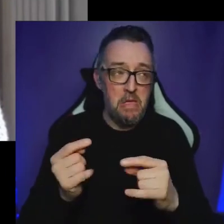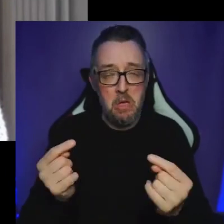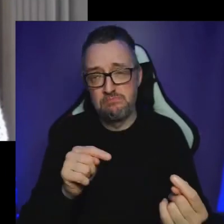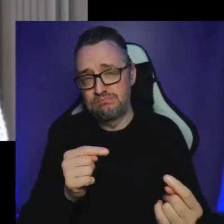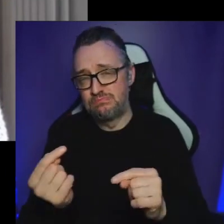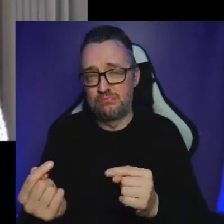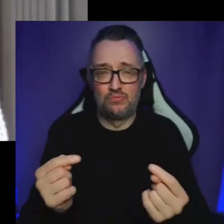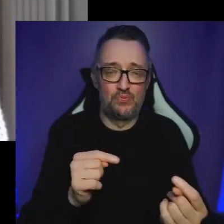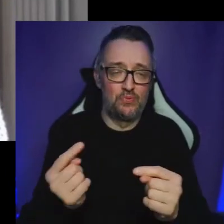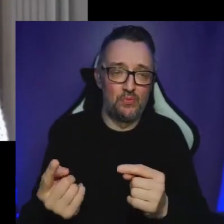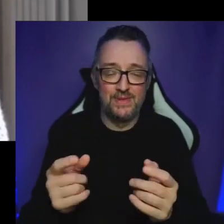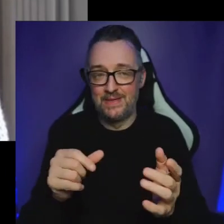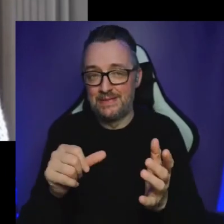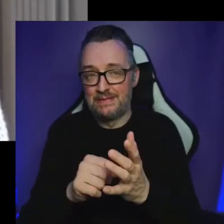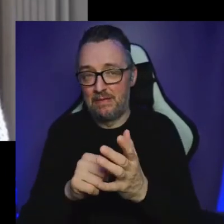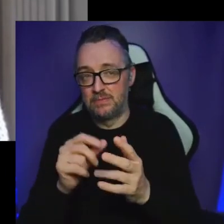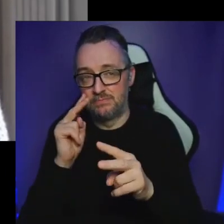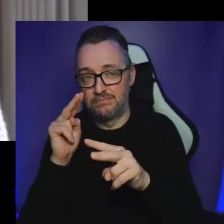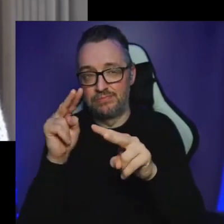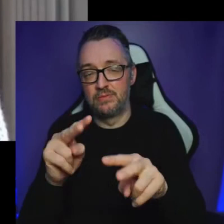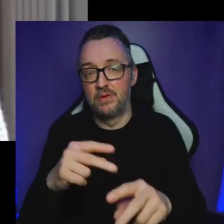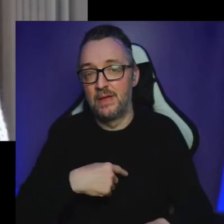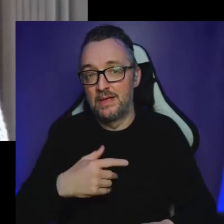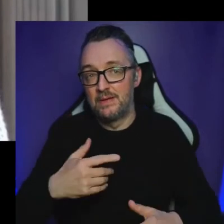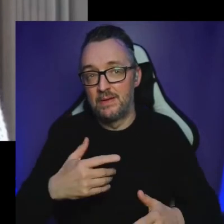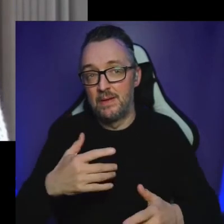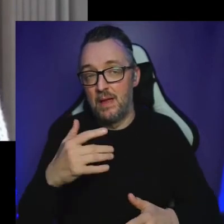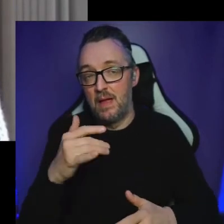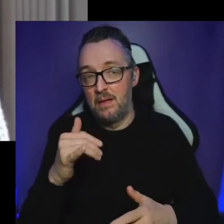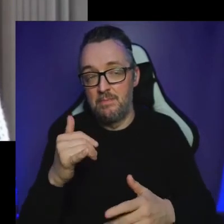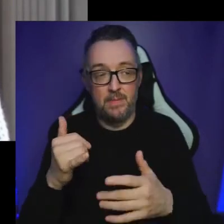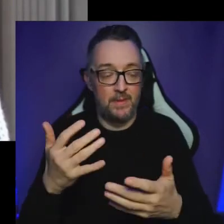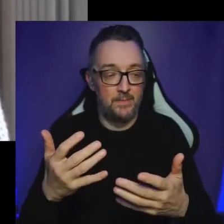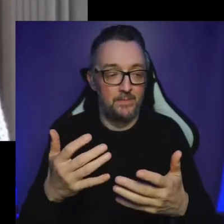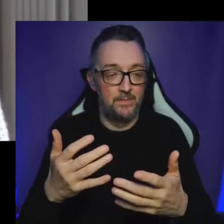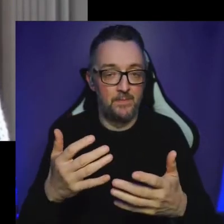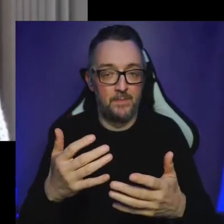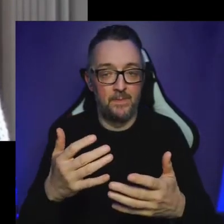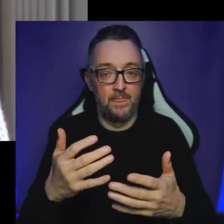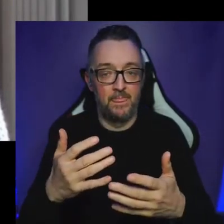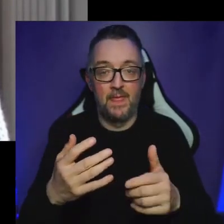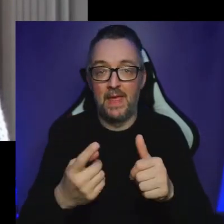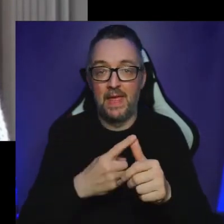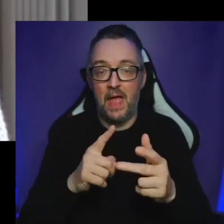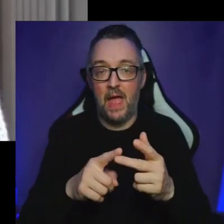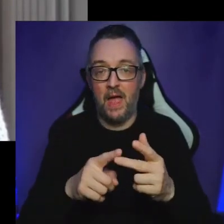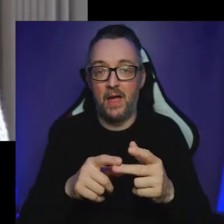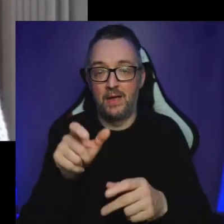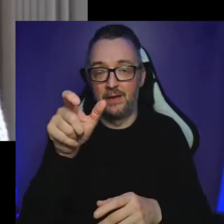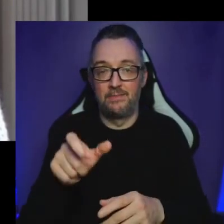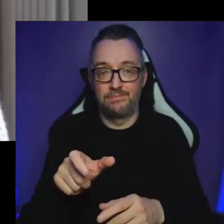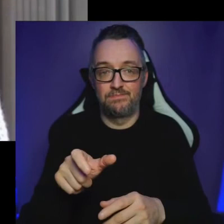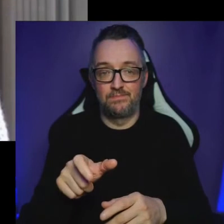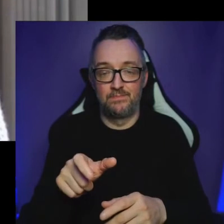certainly a difficult one to look at, but I could see somebody looking into things like an AI avatar